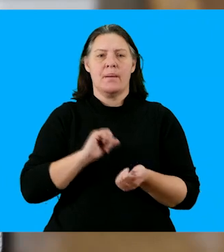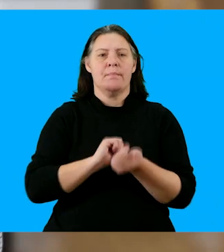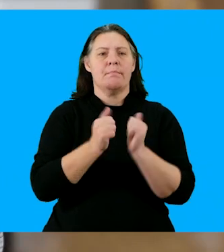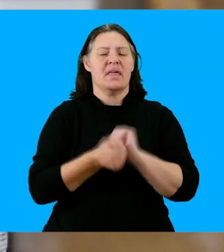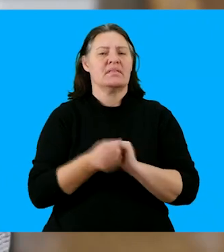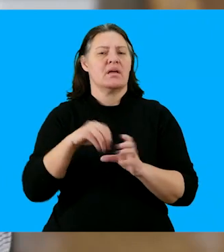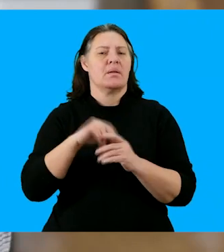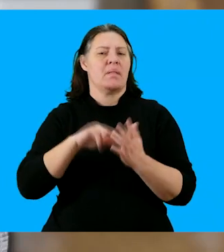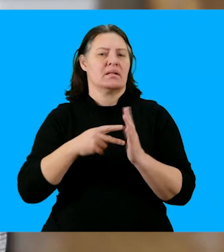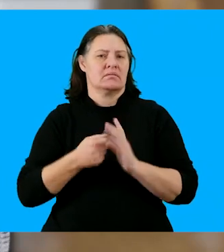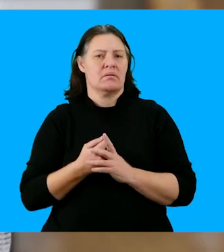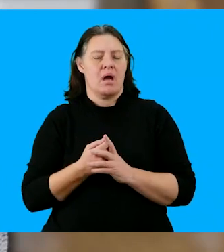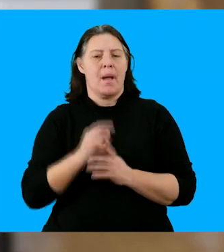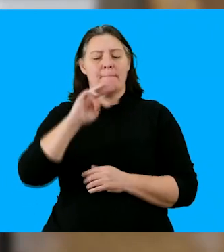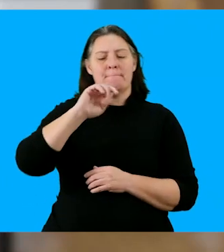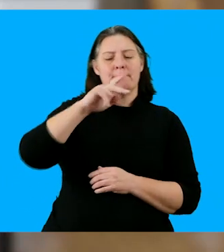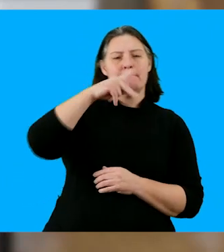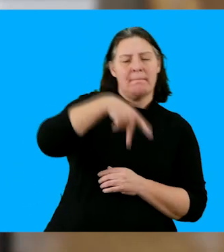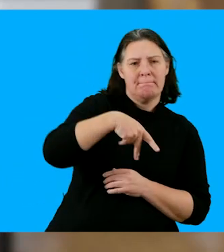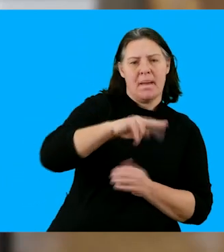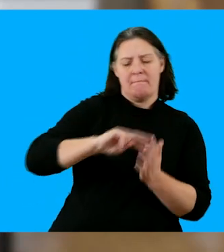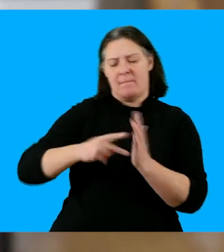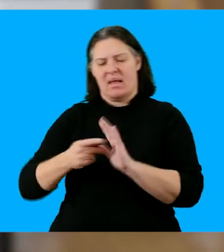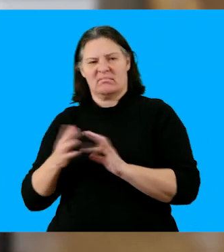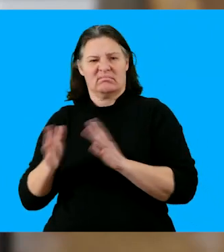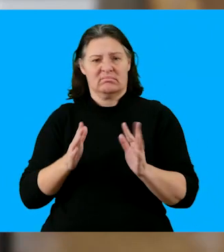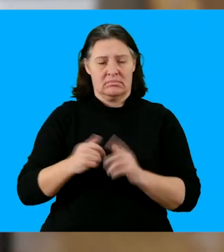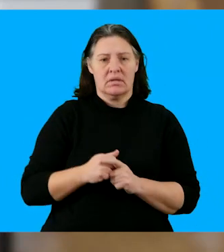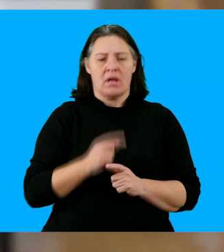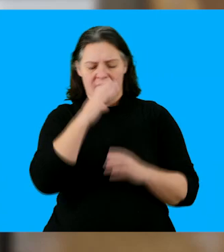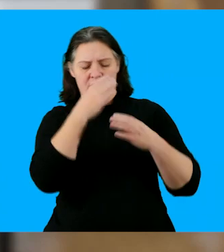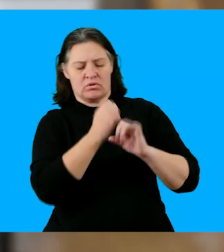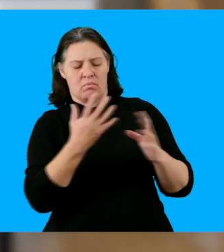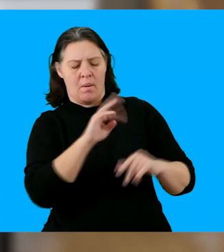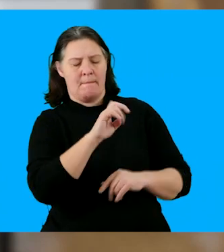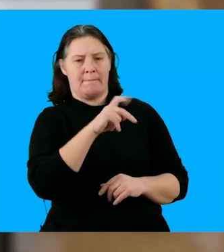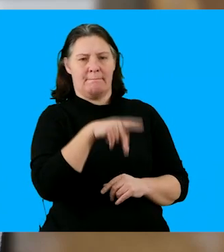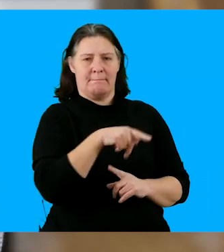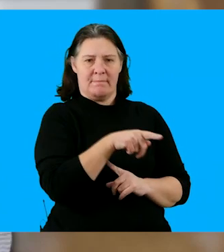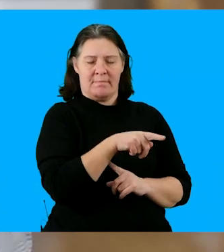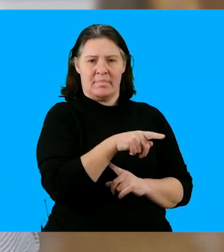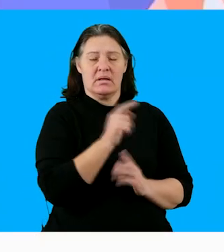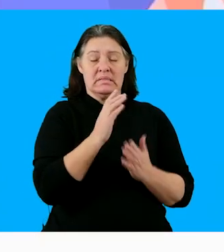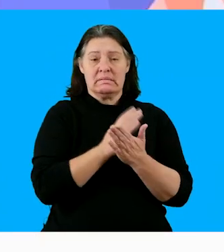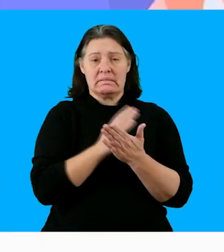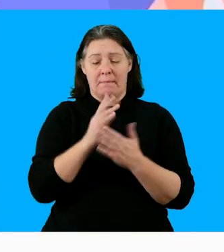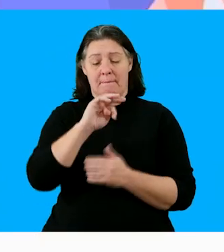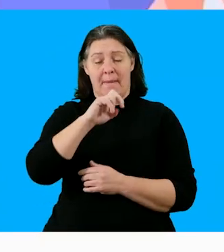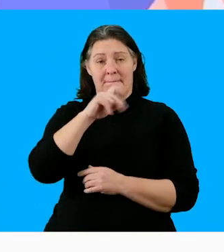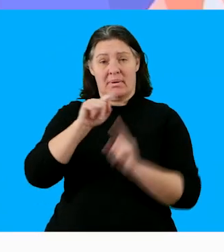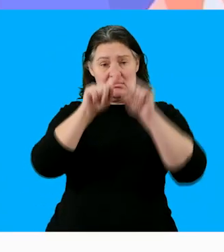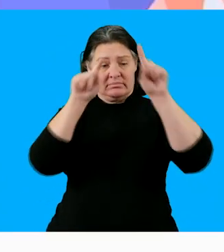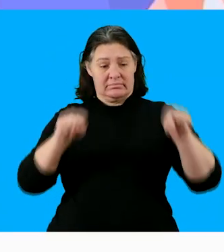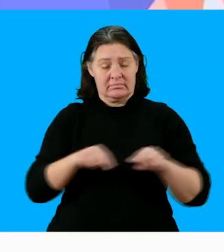and plans, but more specifically on maps. Now let me share something interesting with you. Did you know that some